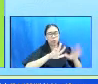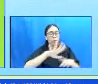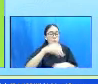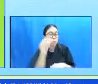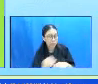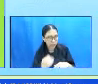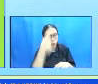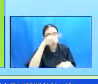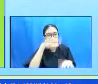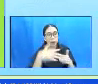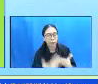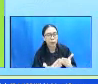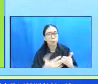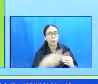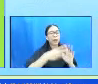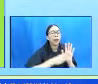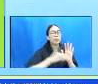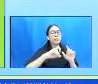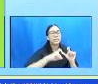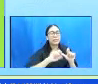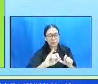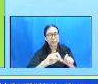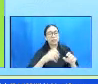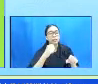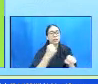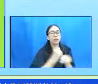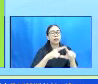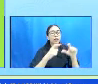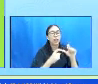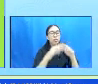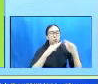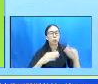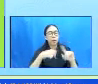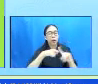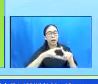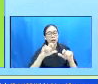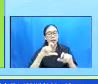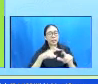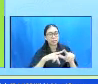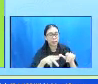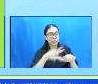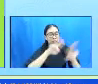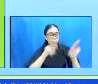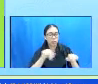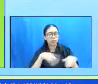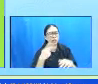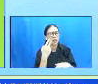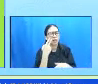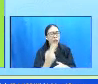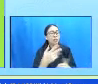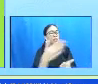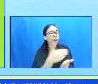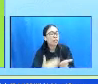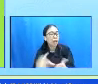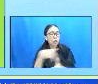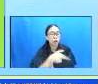What is interesting is actually to look at the data in Indonesia that according to the Central Bureau of Statistics in 2019, it